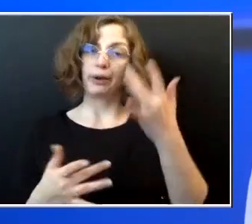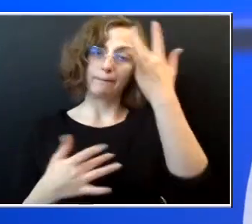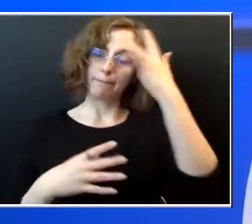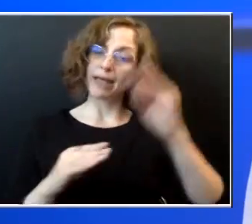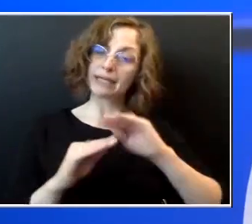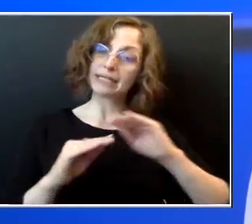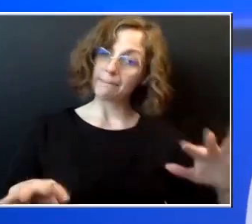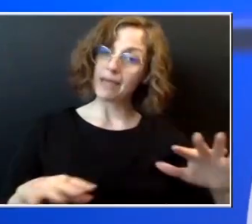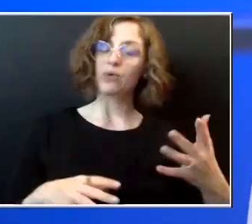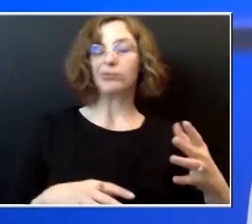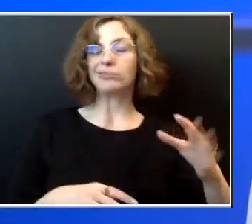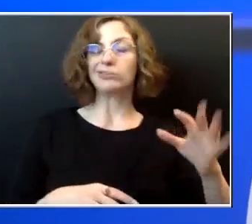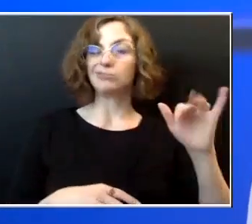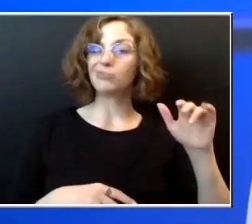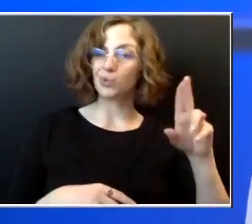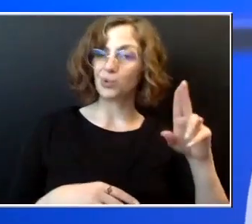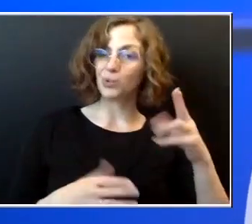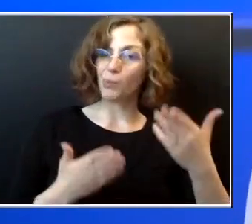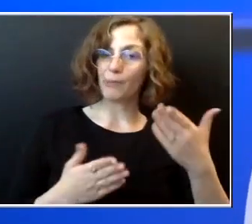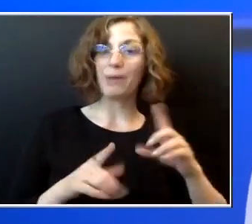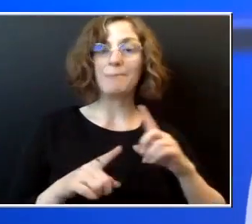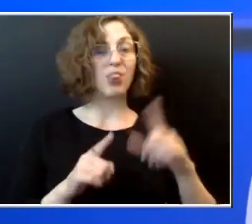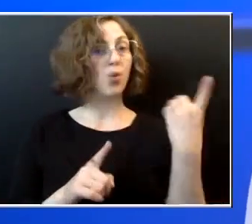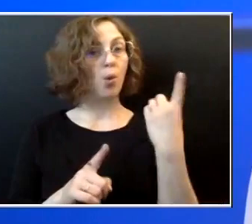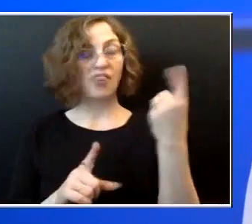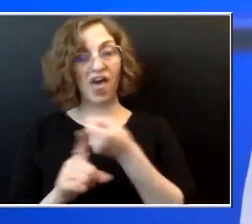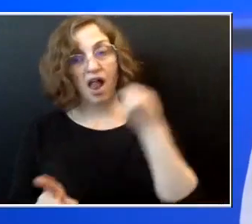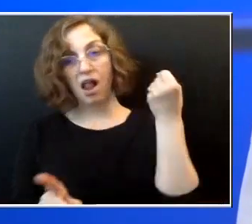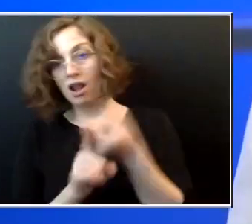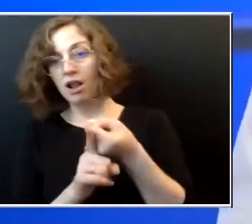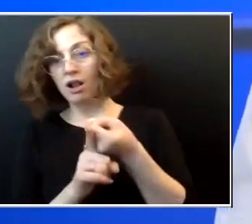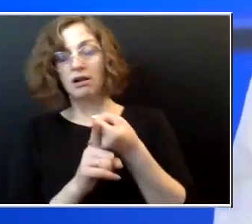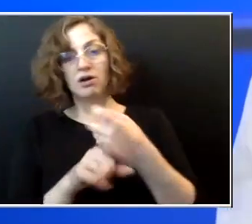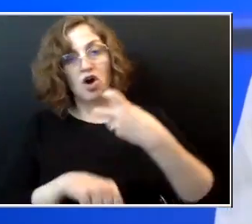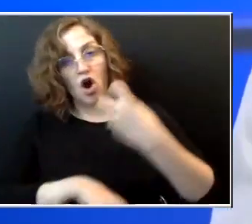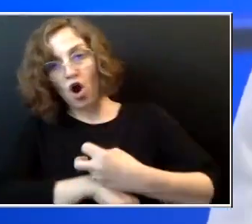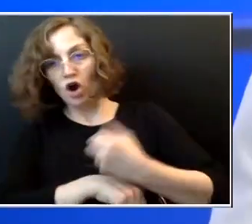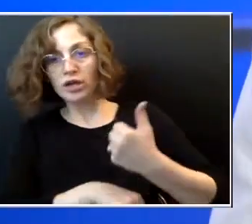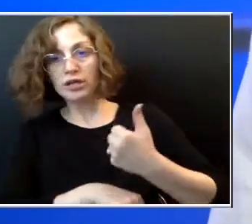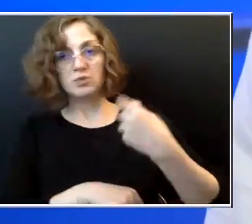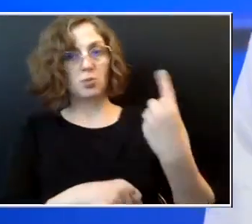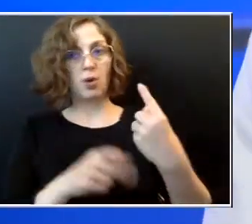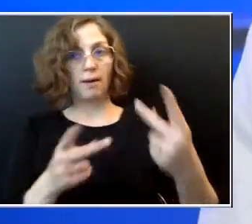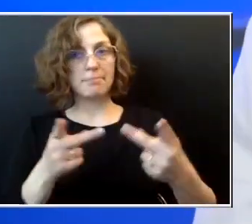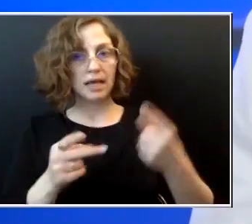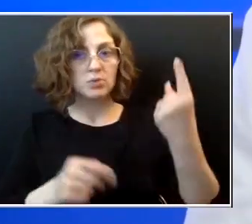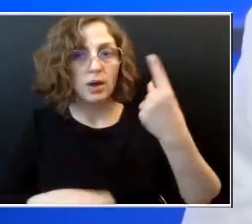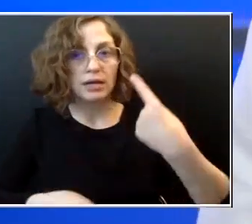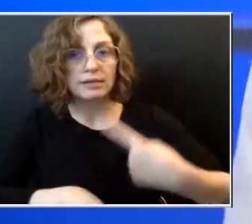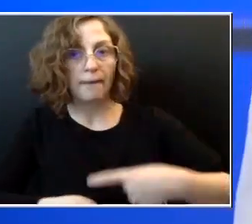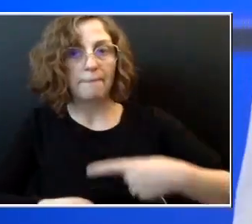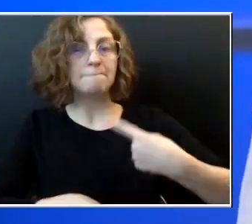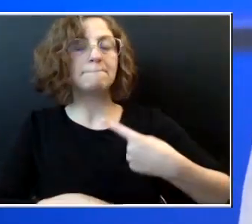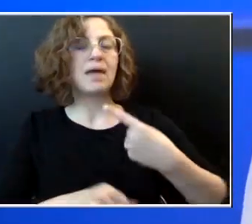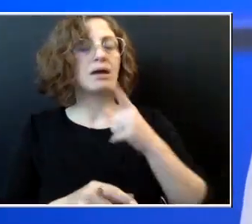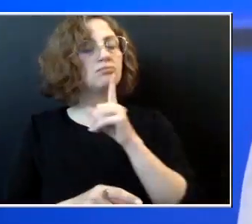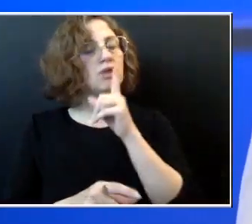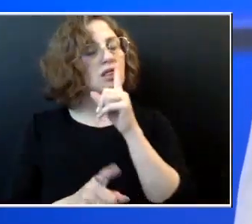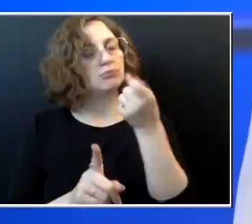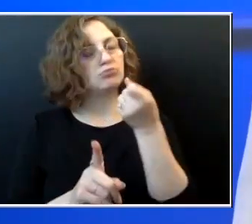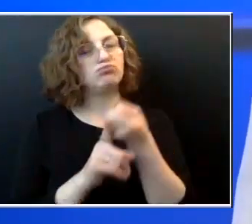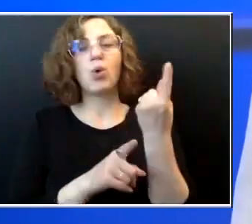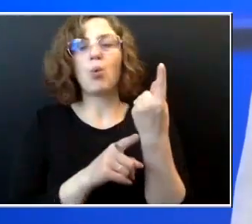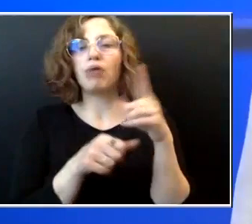one place at one time was actually a pandemic that just struck one isolated part of the world in a way that